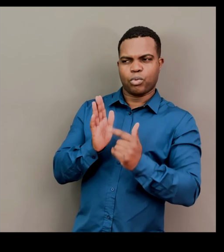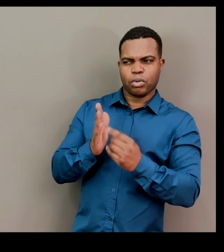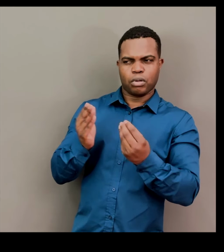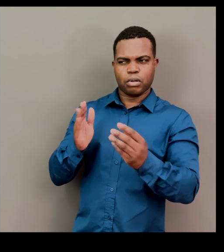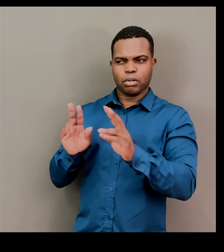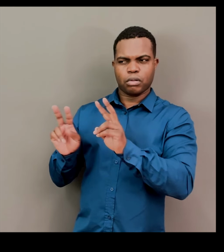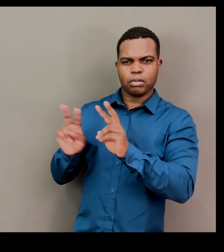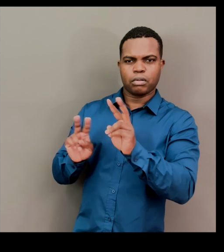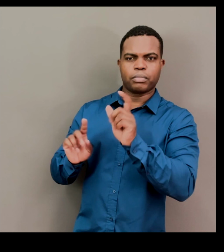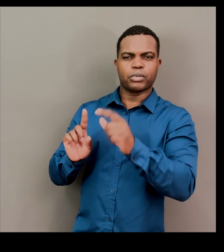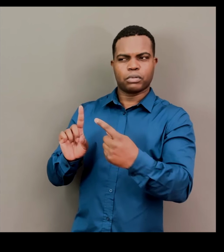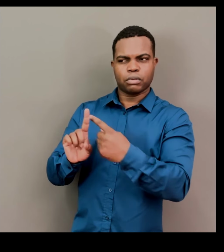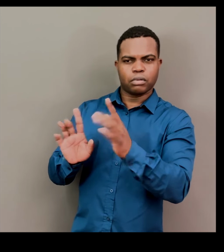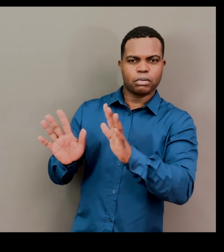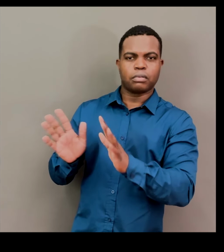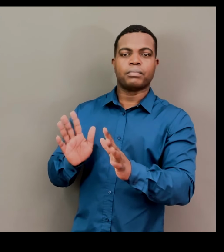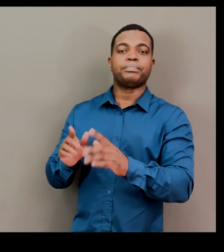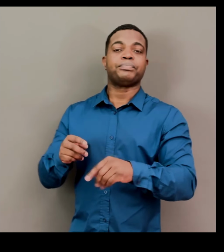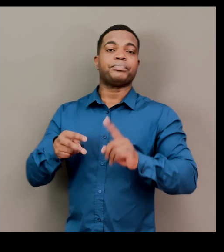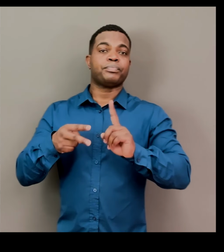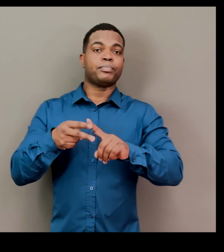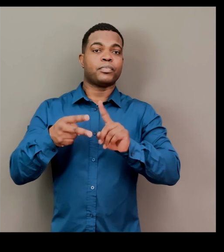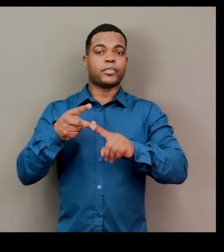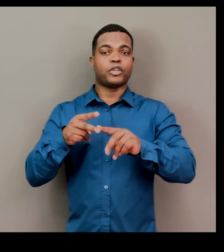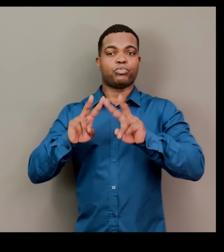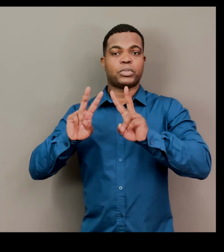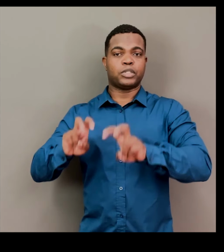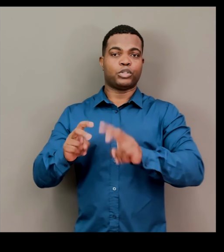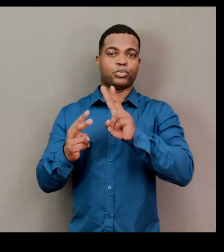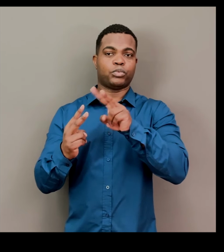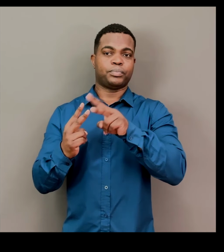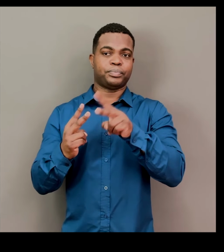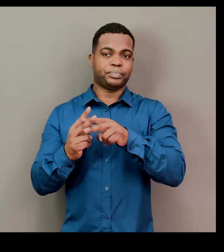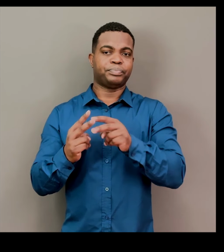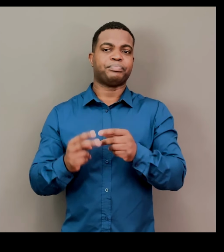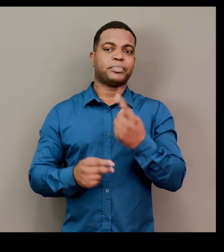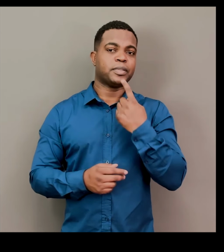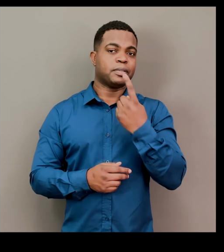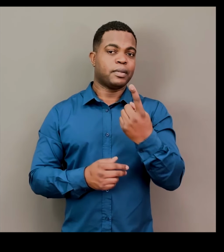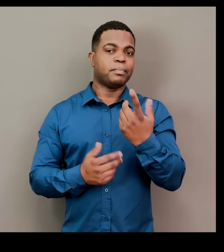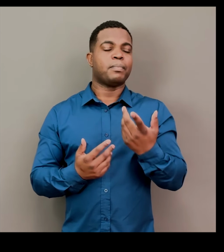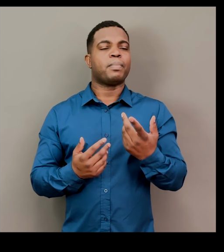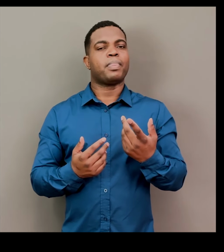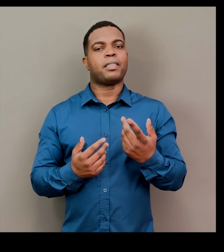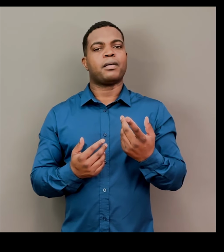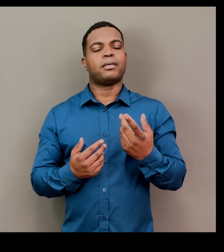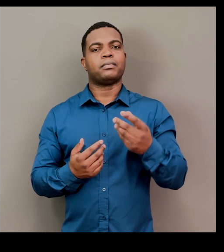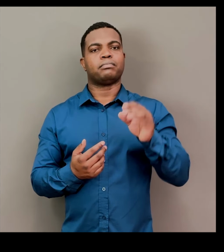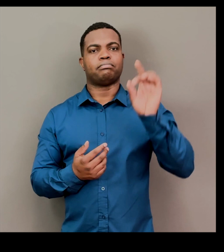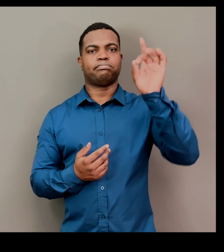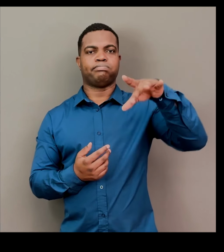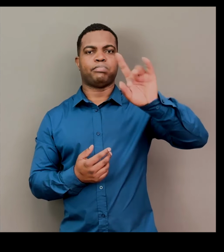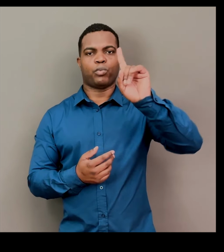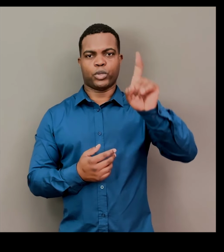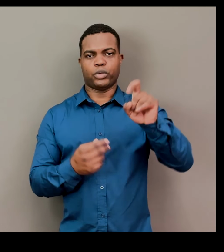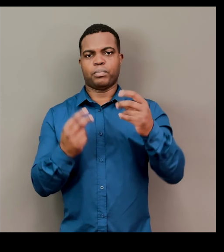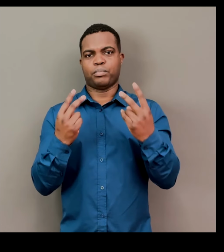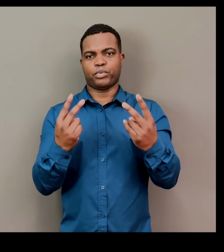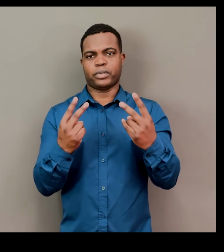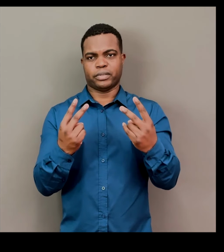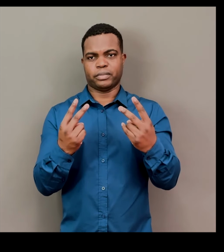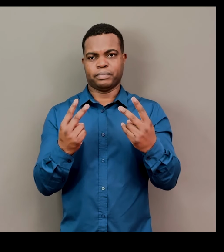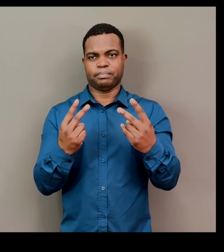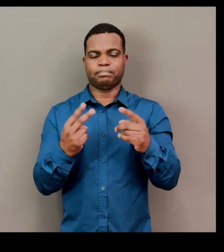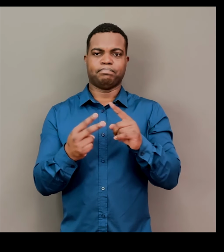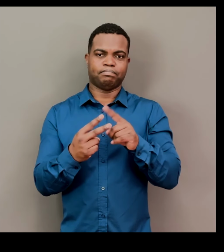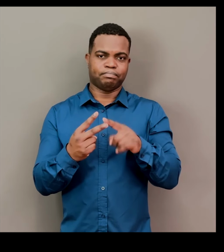As Schaffer and Goldstone argue, this raises important questions about the balance